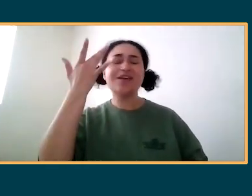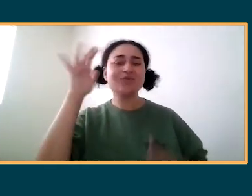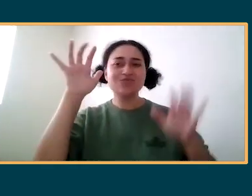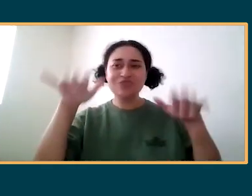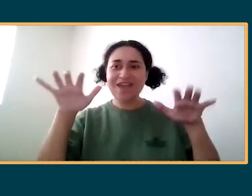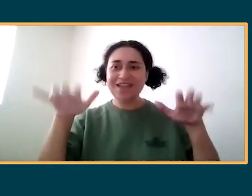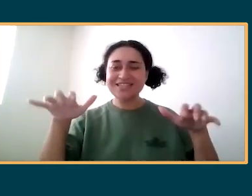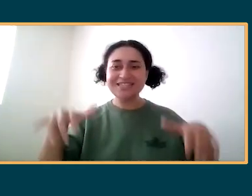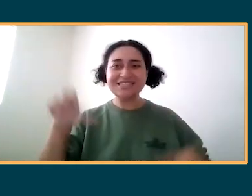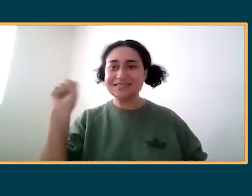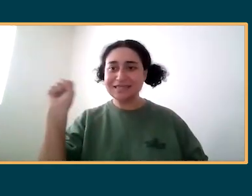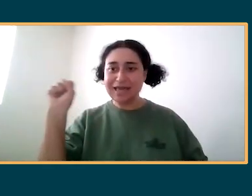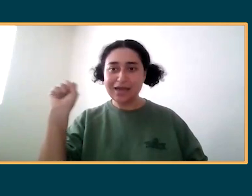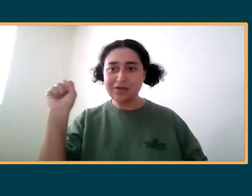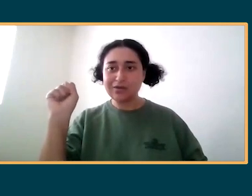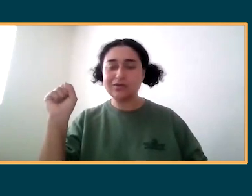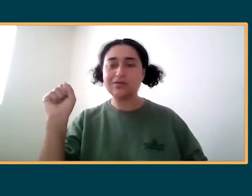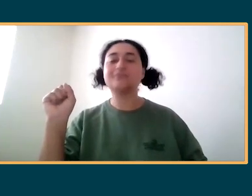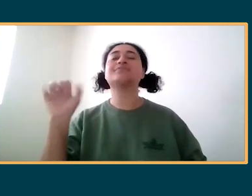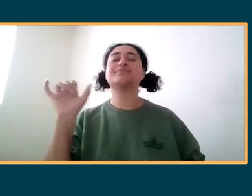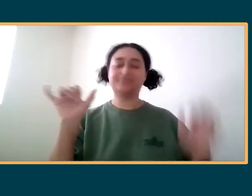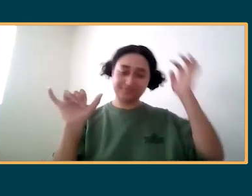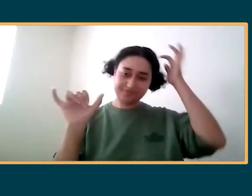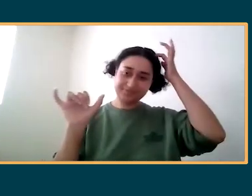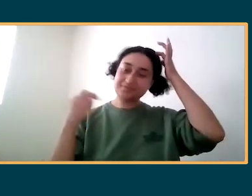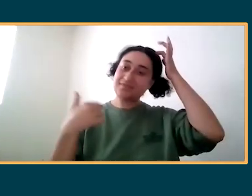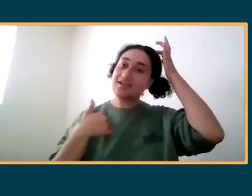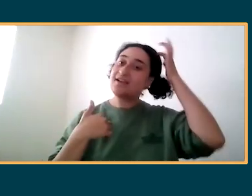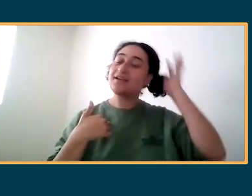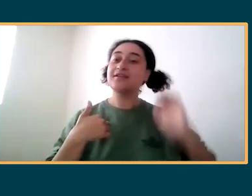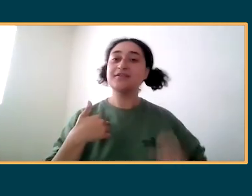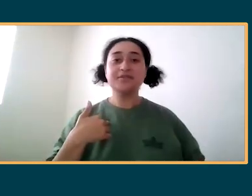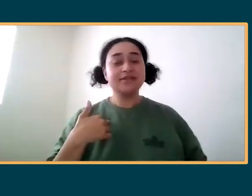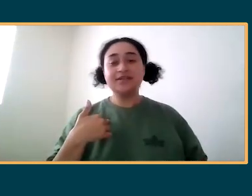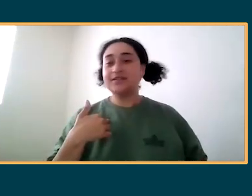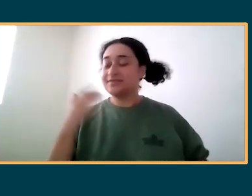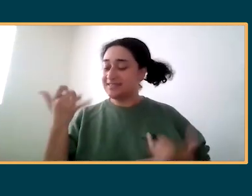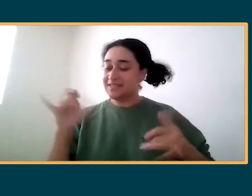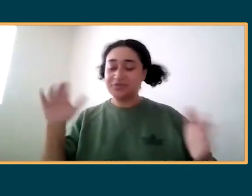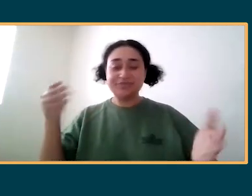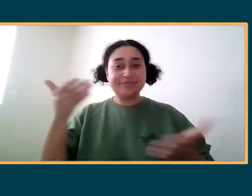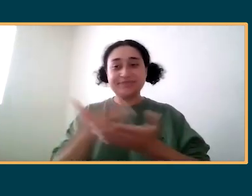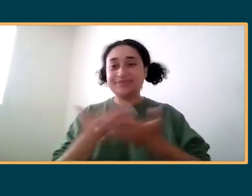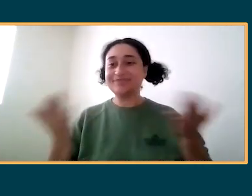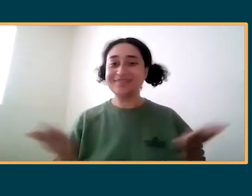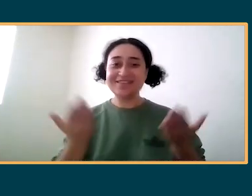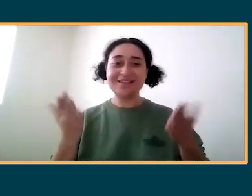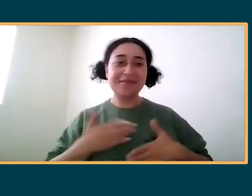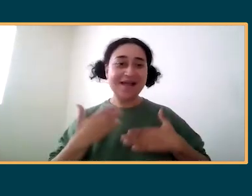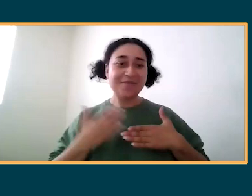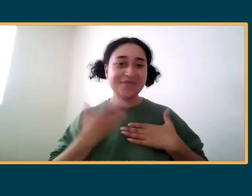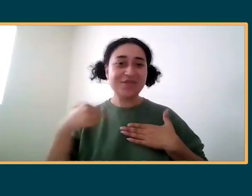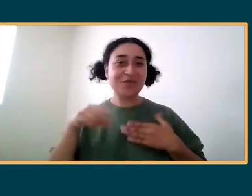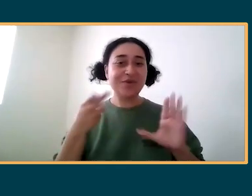so sick of the rain in Seattle, but I've managed to, oh, yes, look at those heart emojis. I've managed to make it here, and